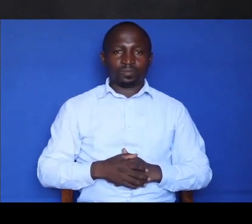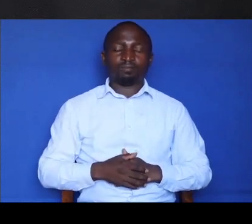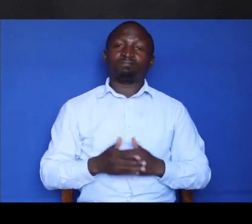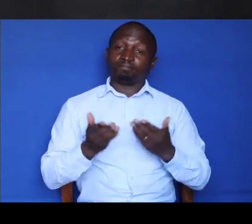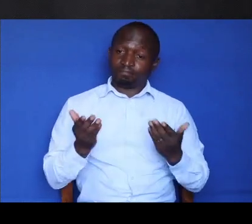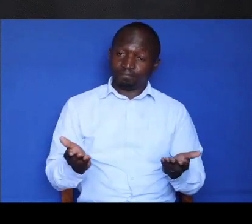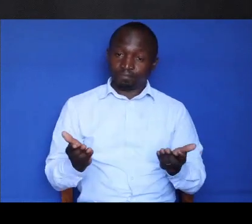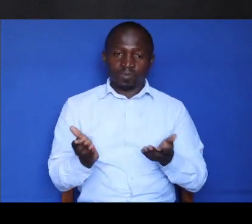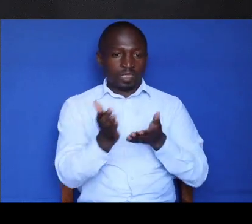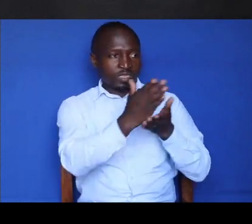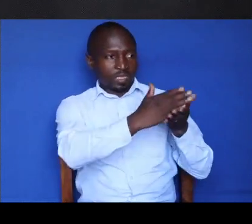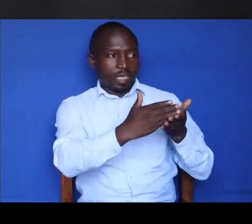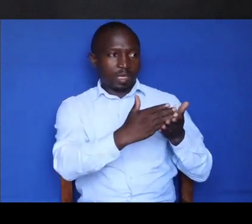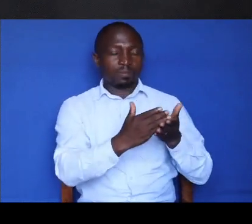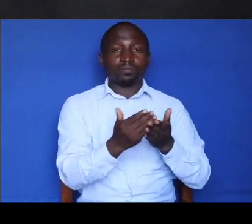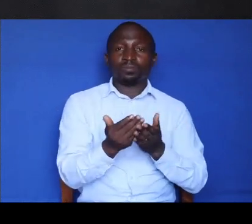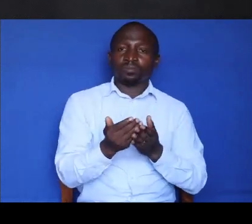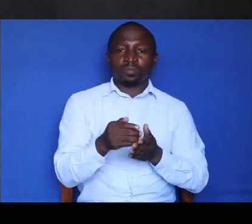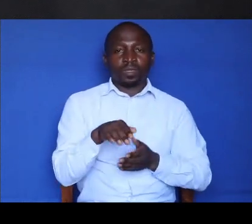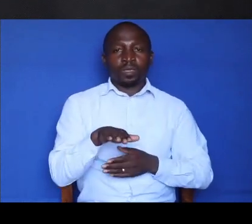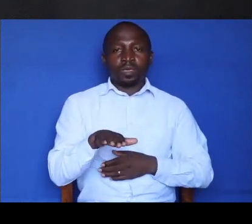And we have parties of more